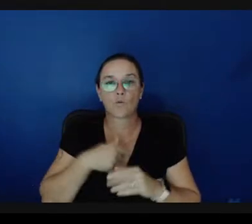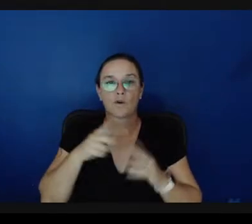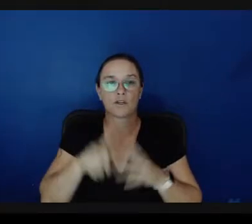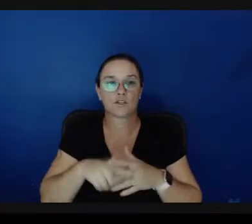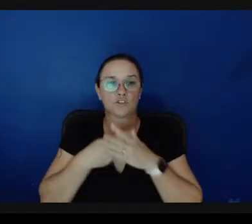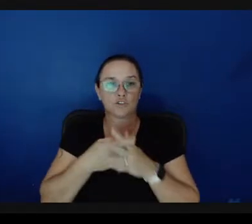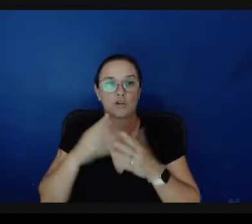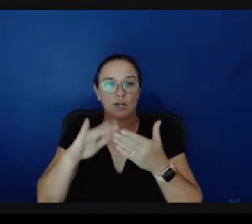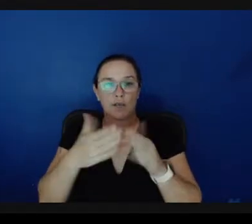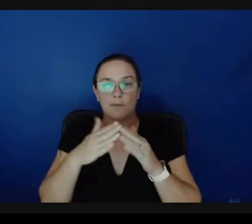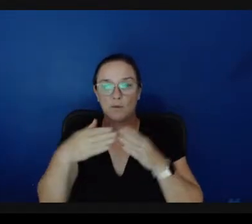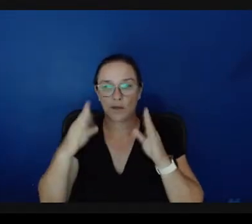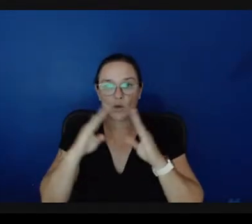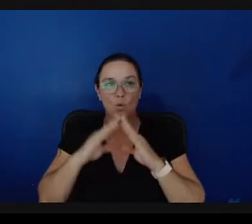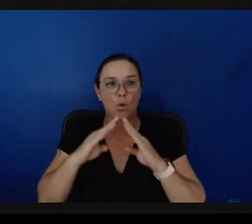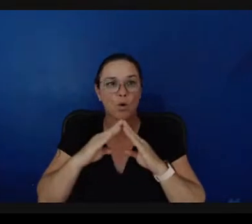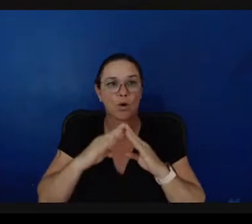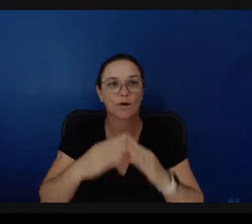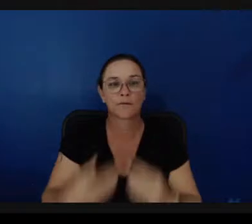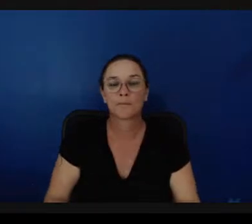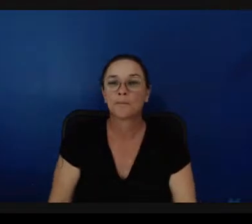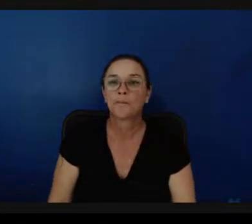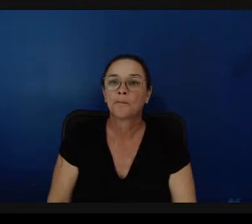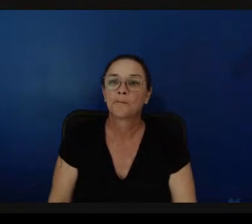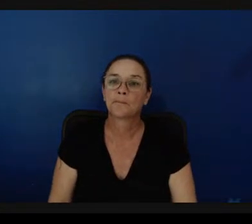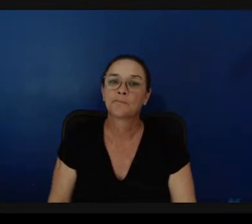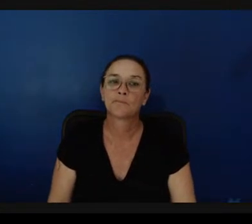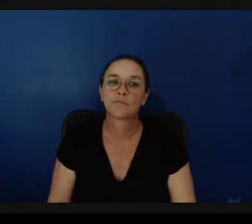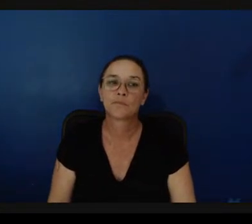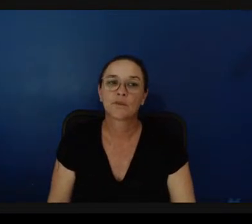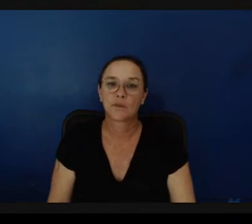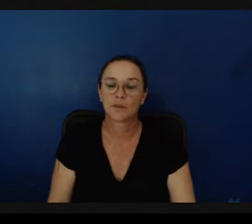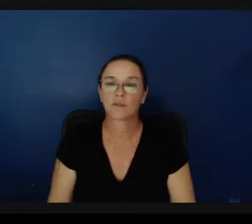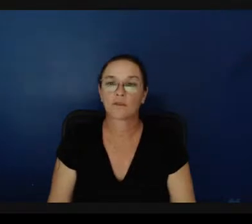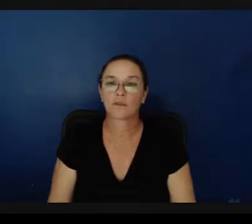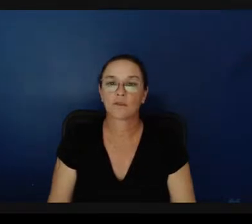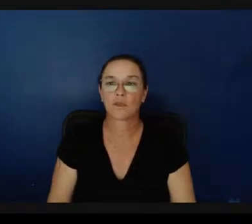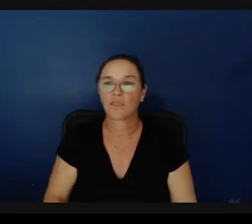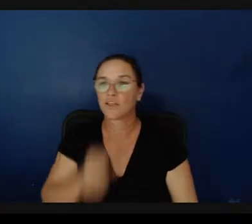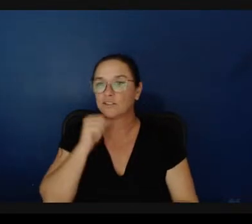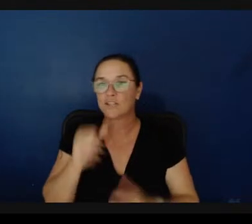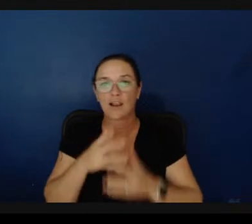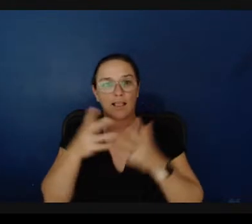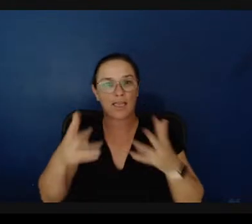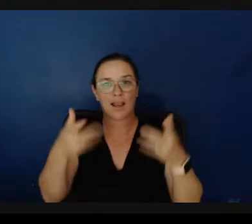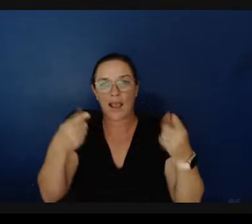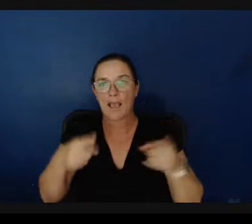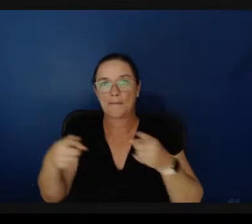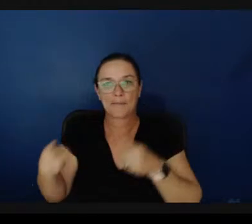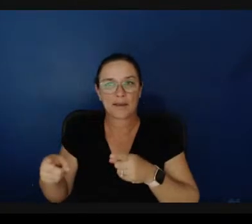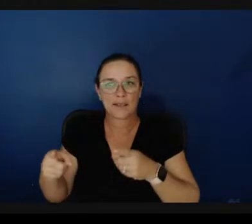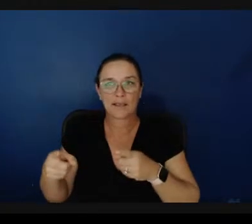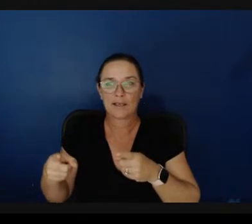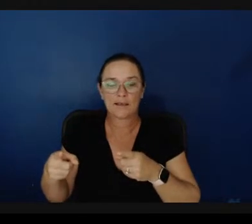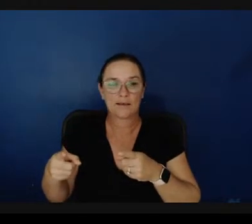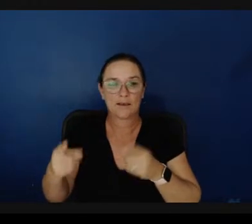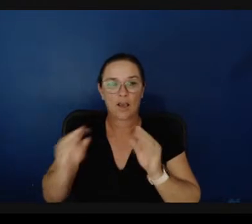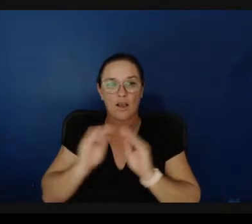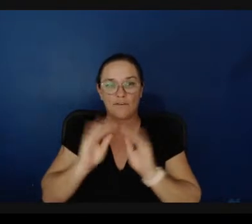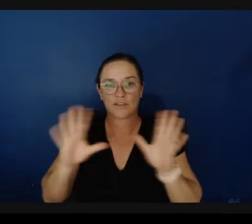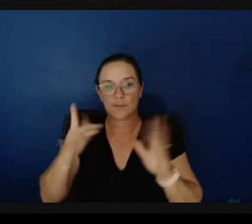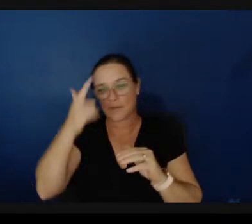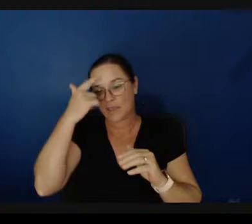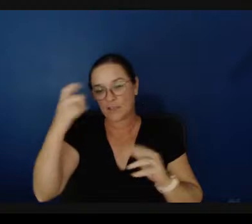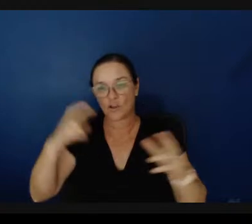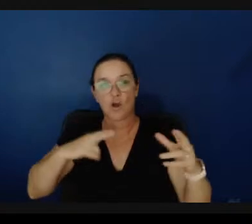that? Sounds like a plan. You're queued up. There we are. Well, there's not a lot happening, obviously, because it